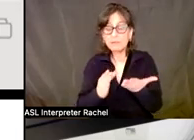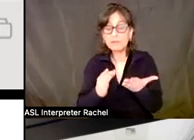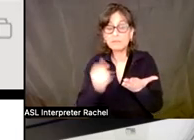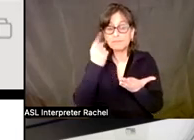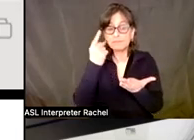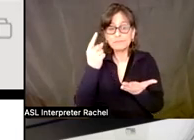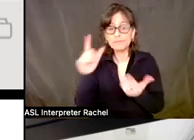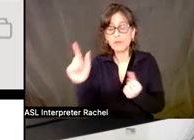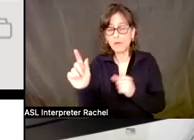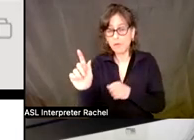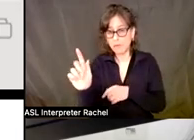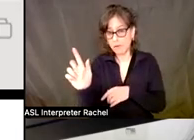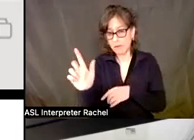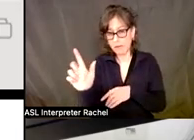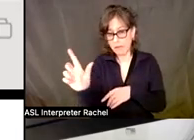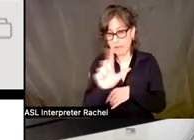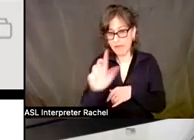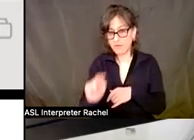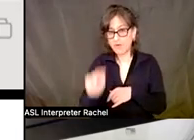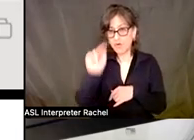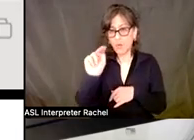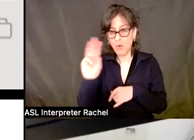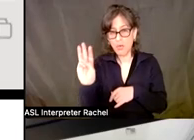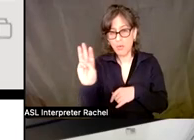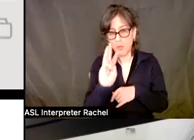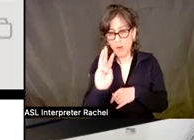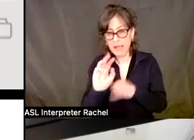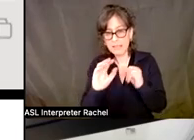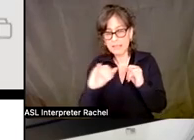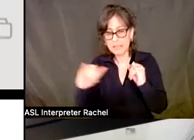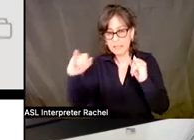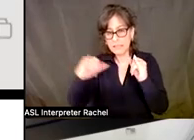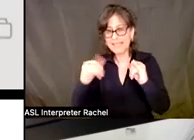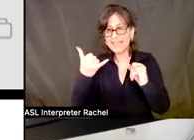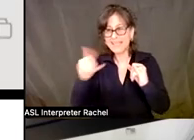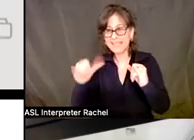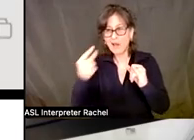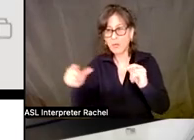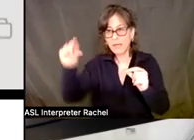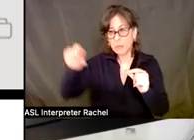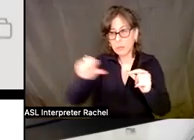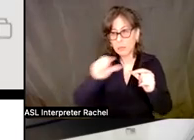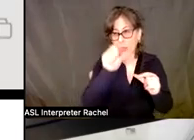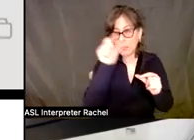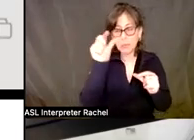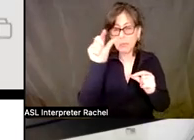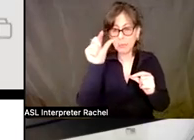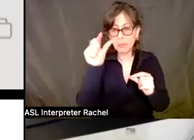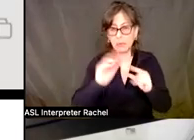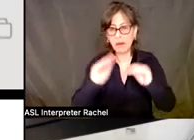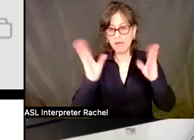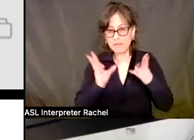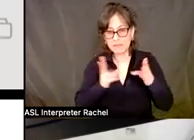left, that northwest trending bit of yellow and green is clearly chopped off by